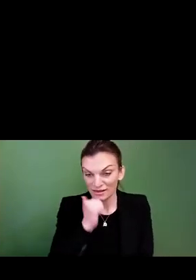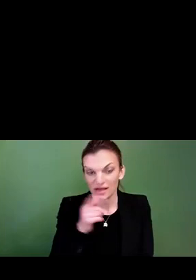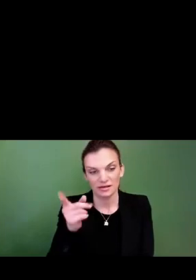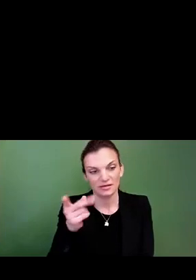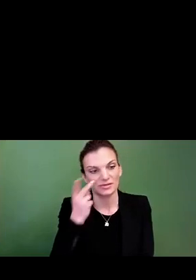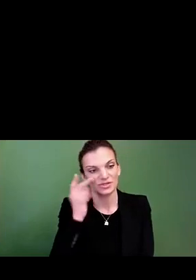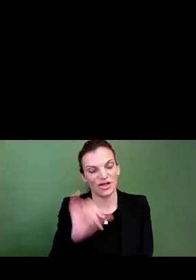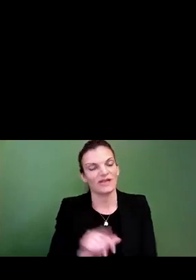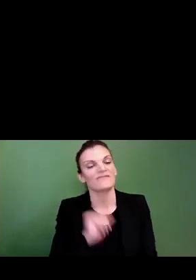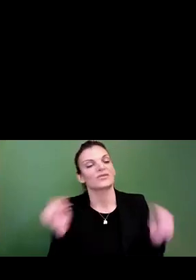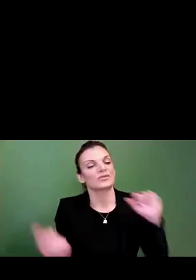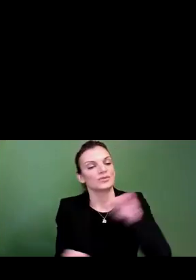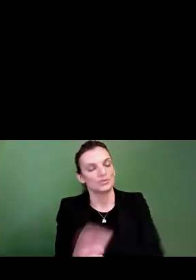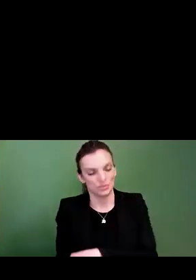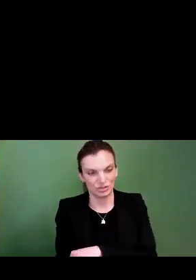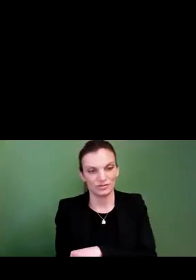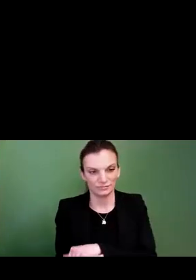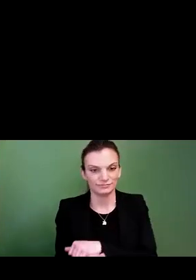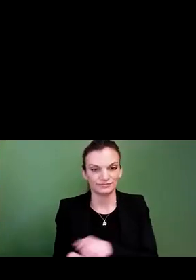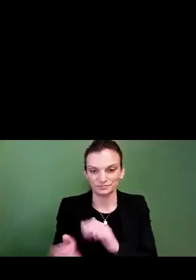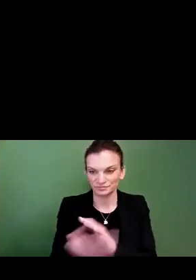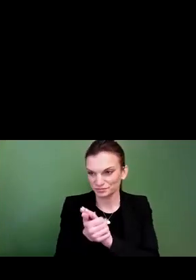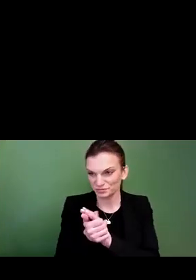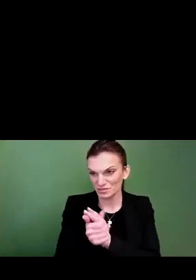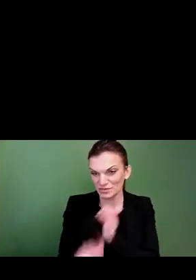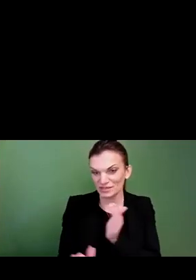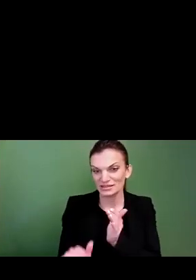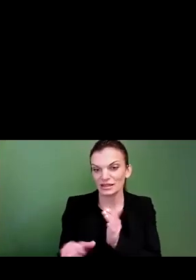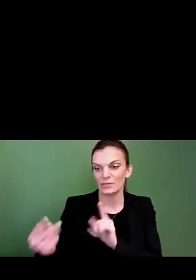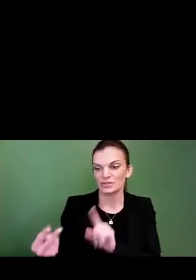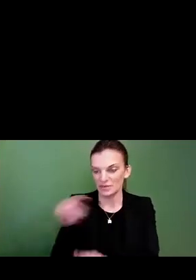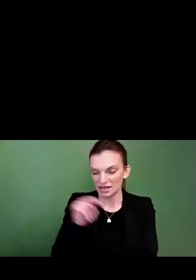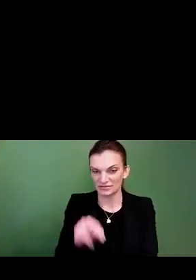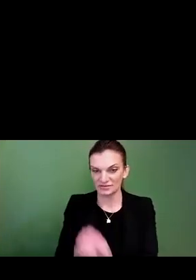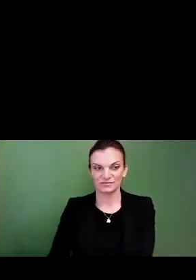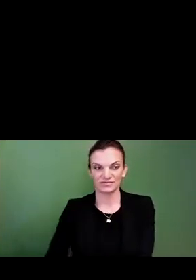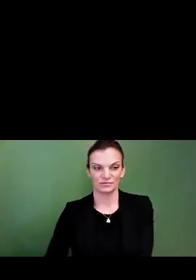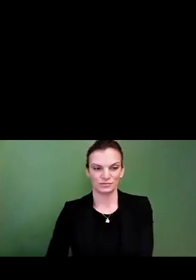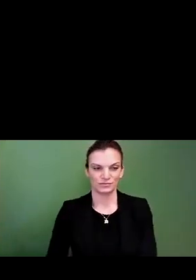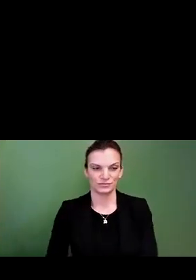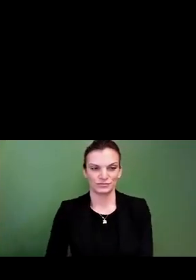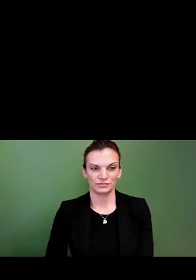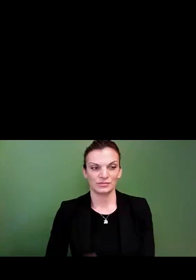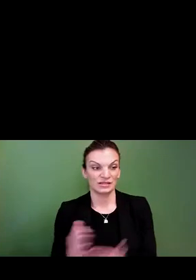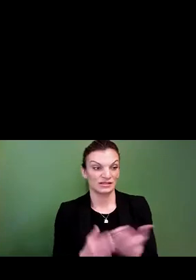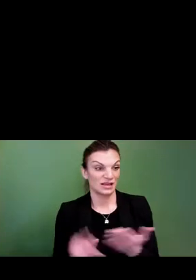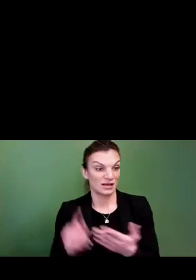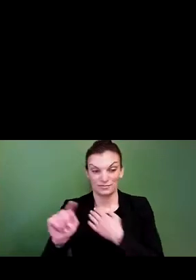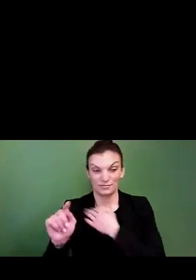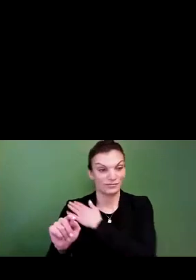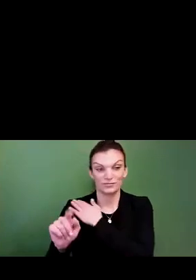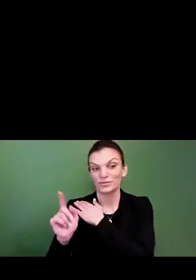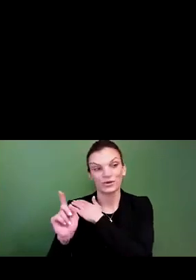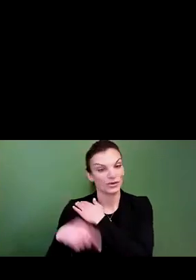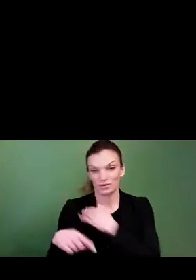that evolution and growth in skill set and perspectives. Some areas could not go